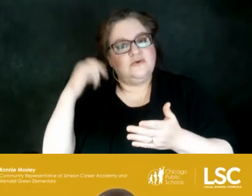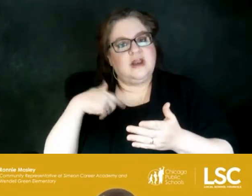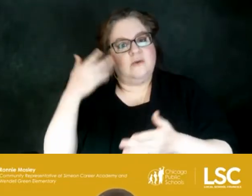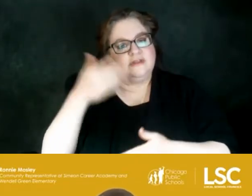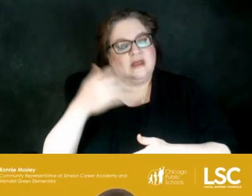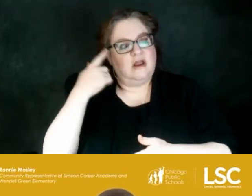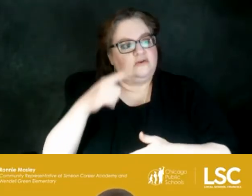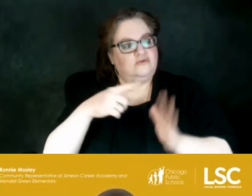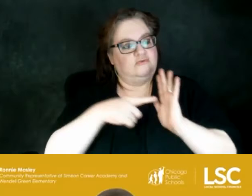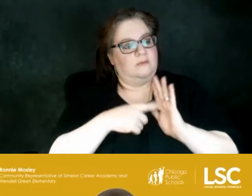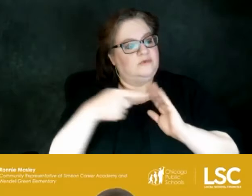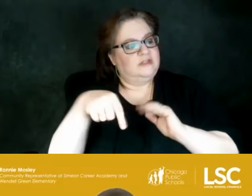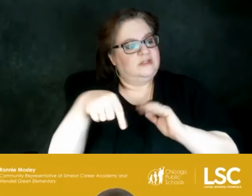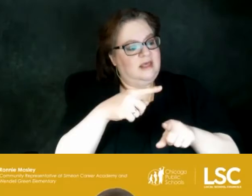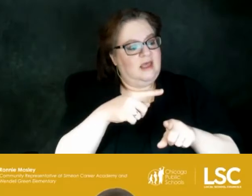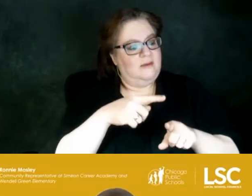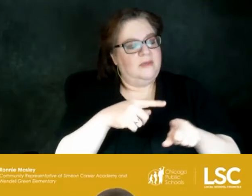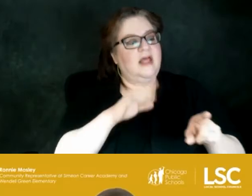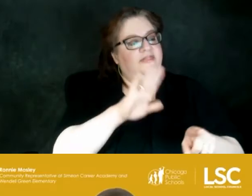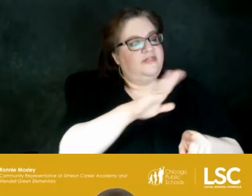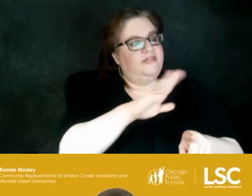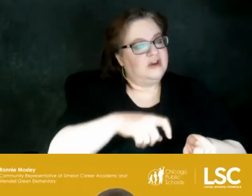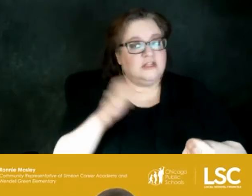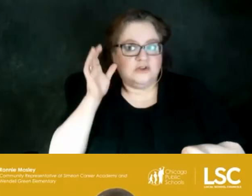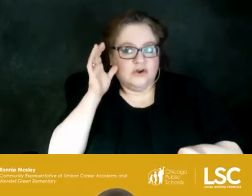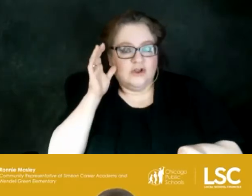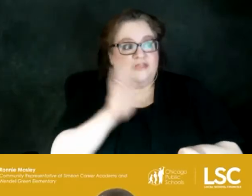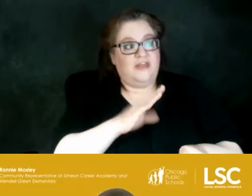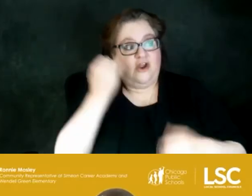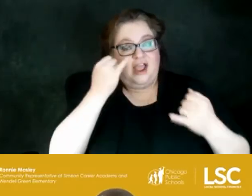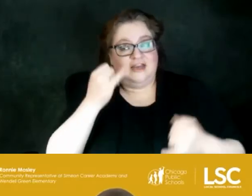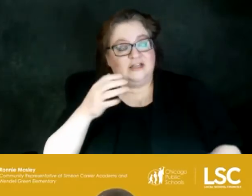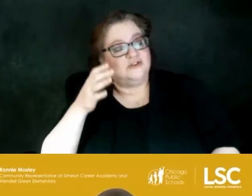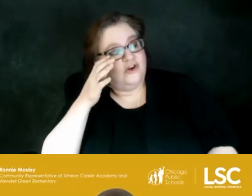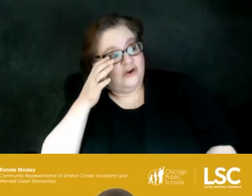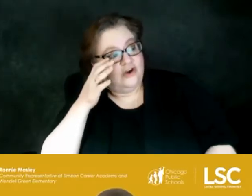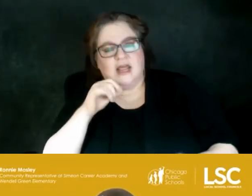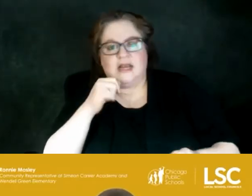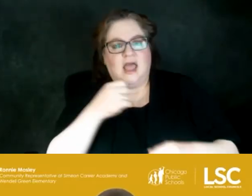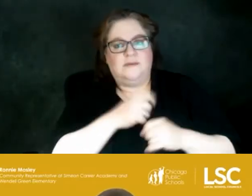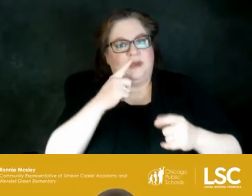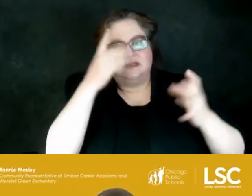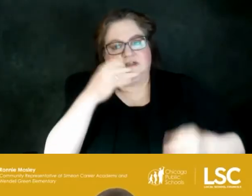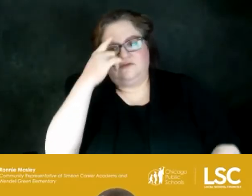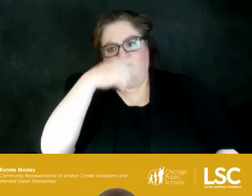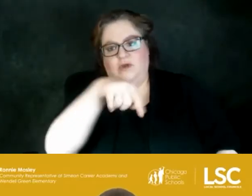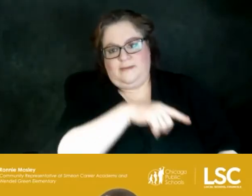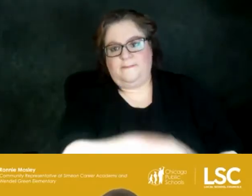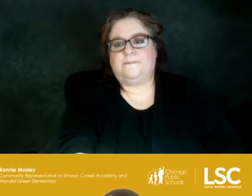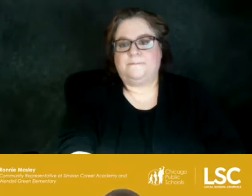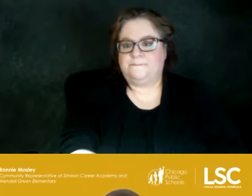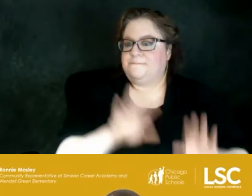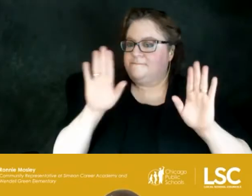them, to help get their needs heard and their ideas heard, and not to make decisions on their behalf. Awesome.